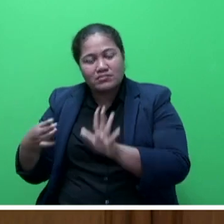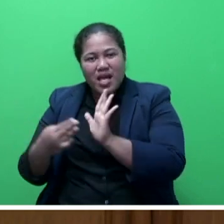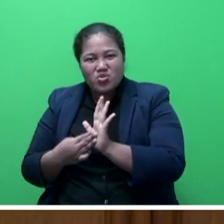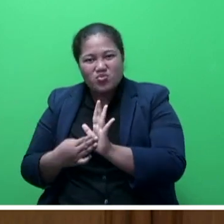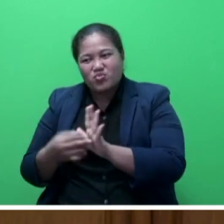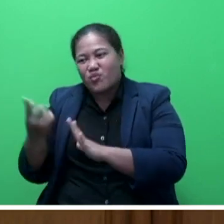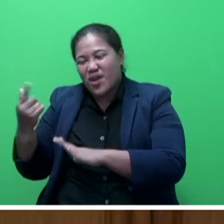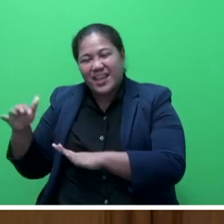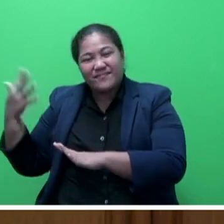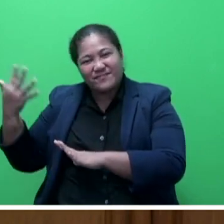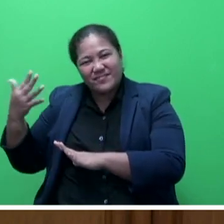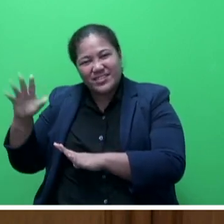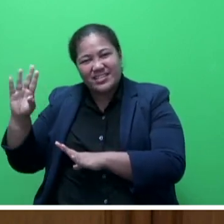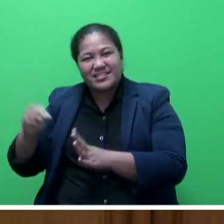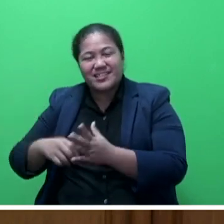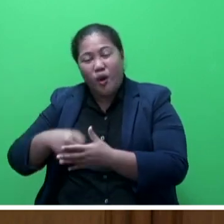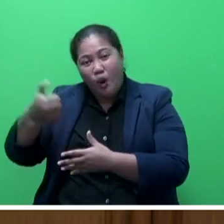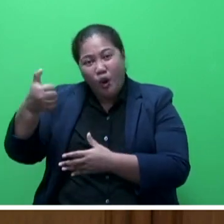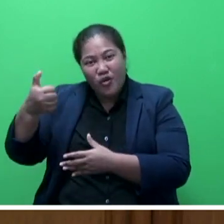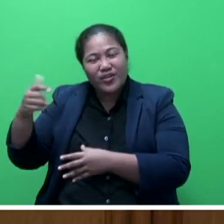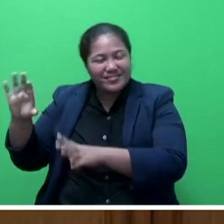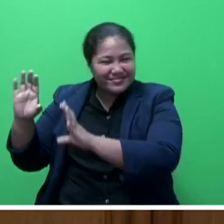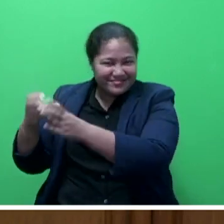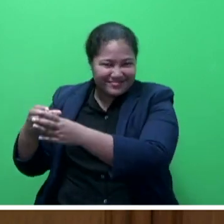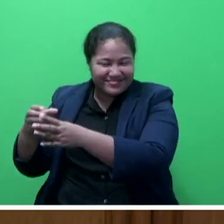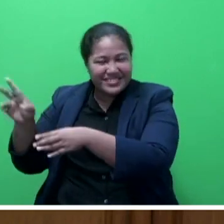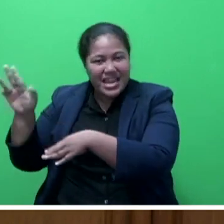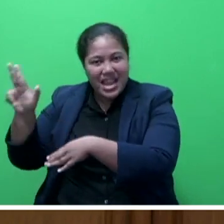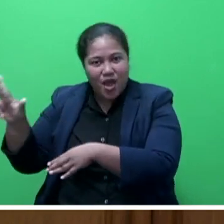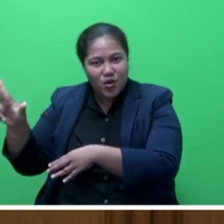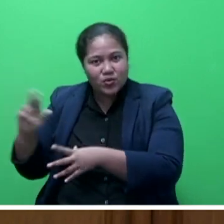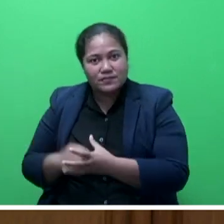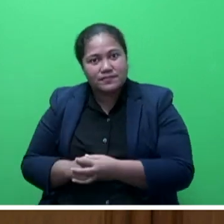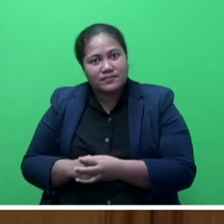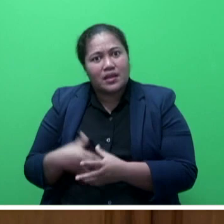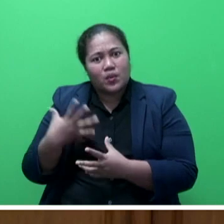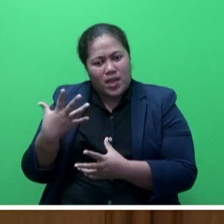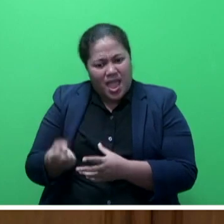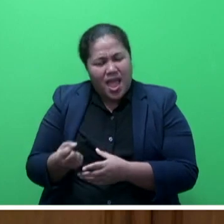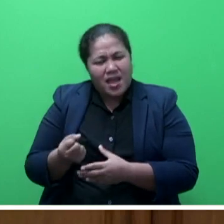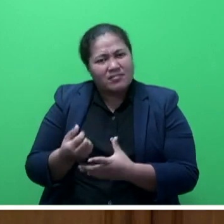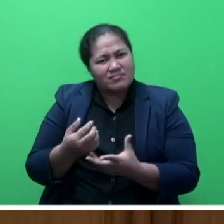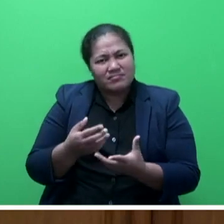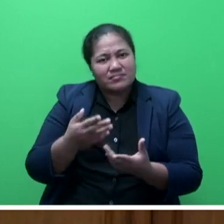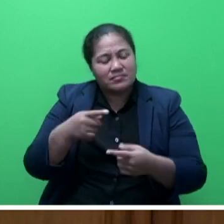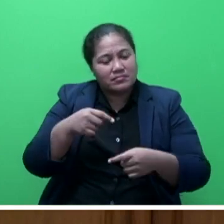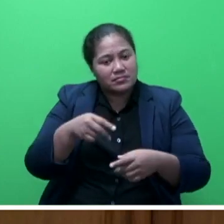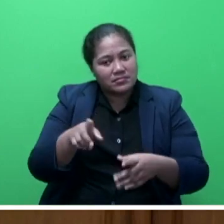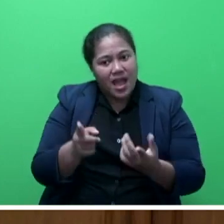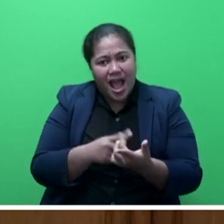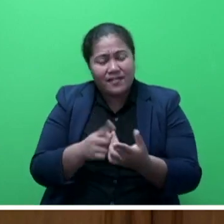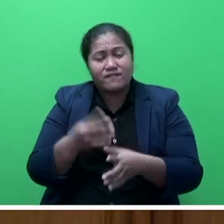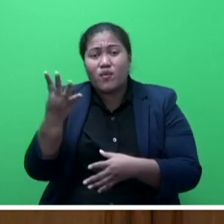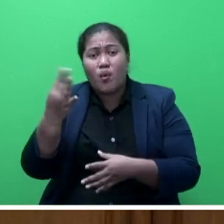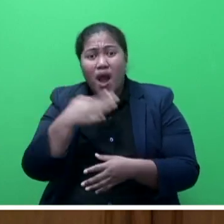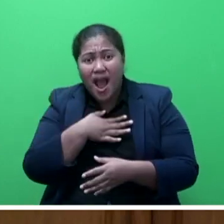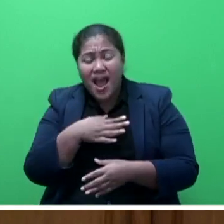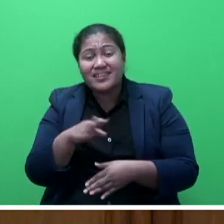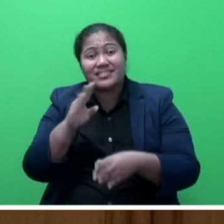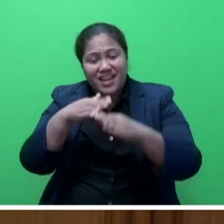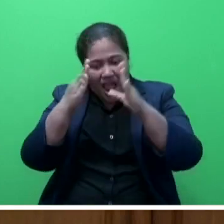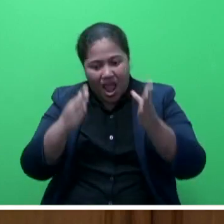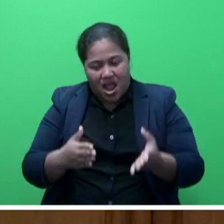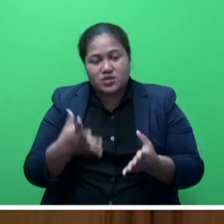in Oneilau. In total, we have repurposed timber for about 400 houses in the maritime